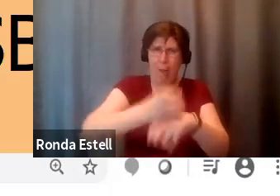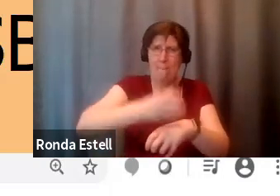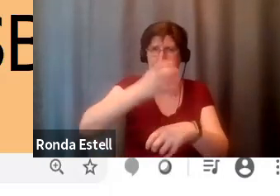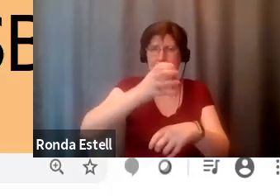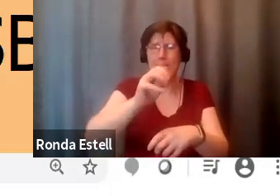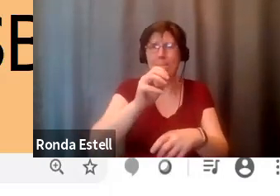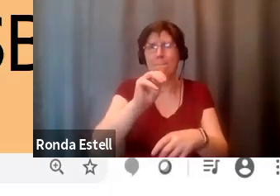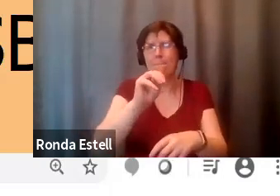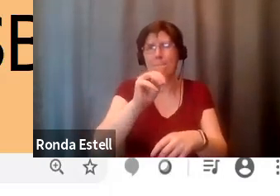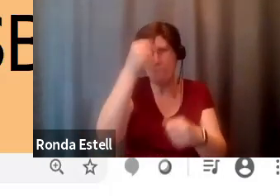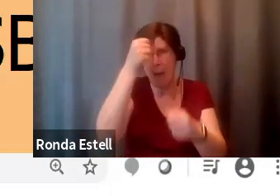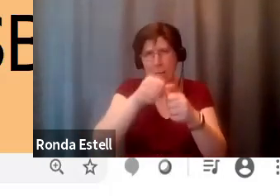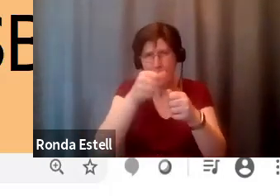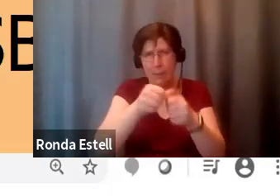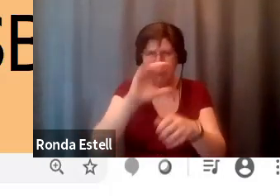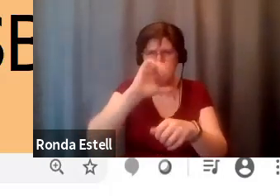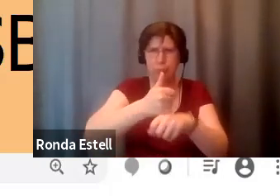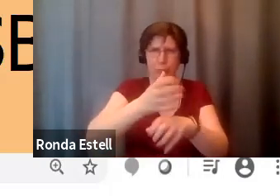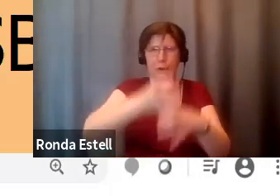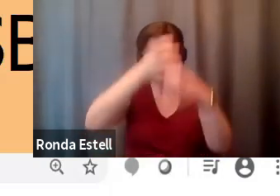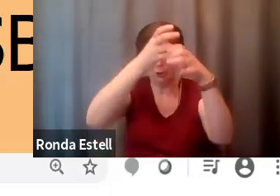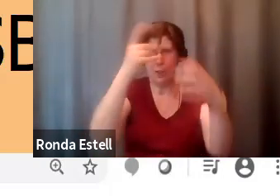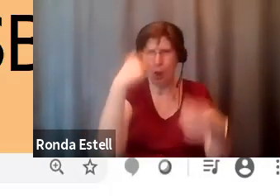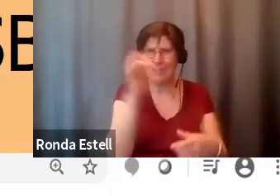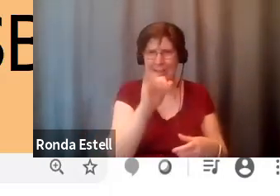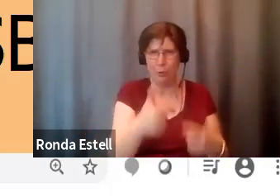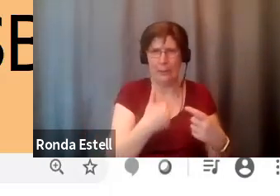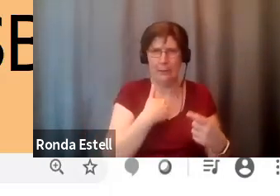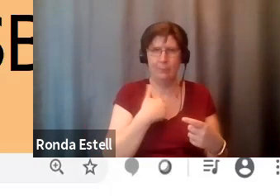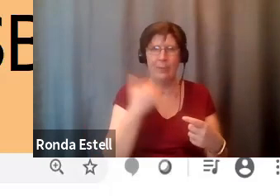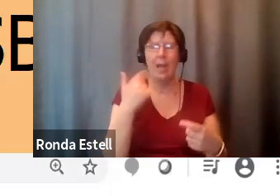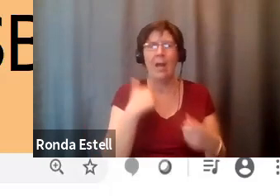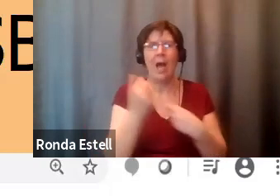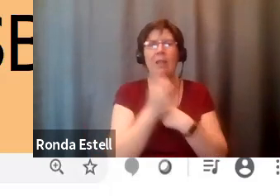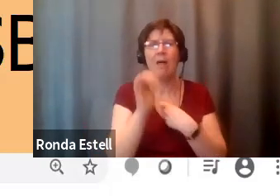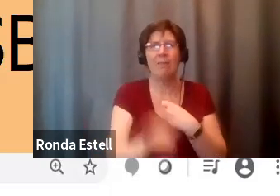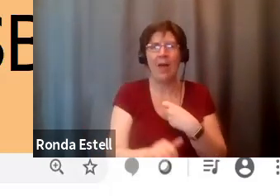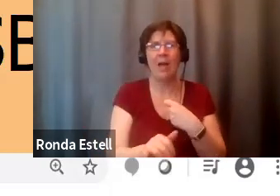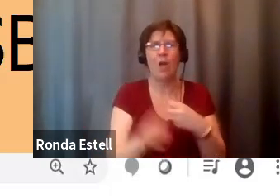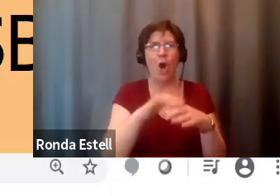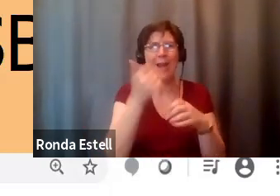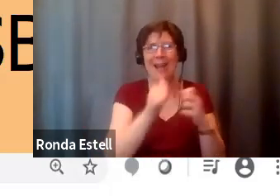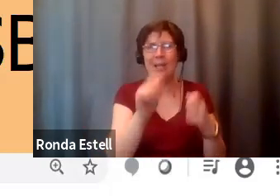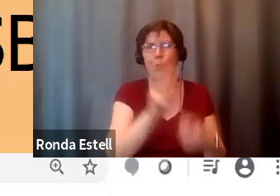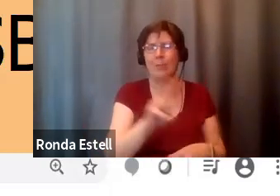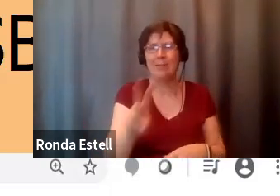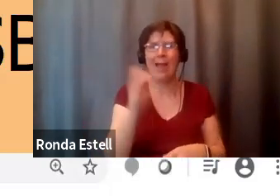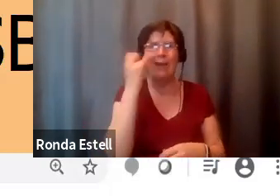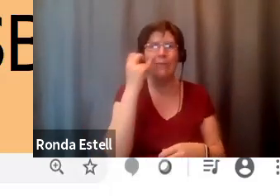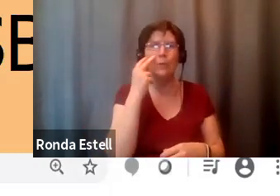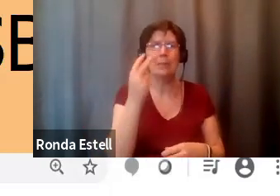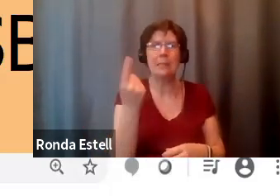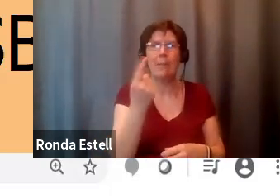But and then I love this. On any website, if you see